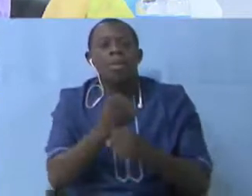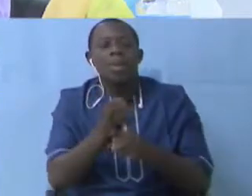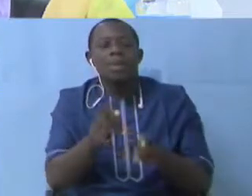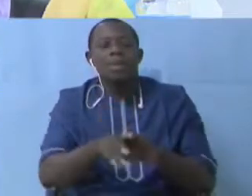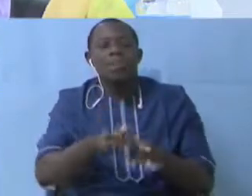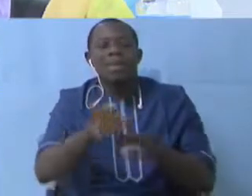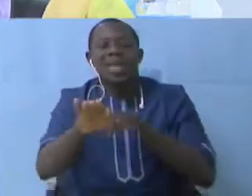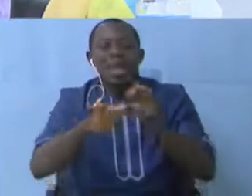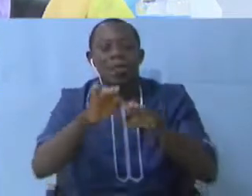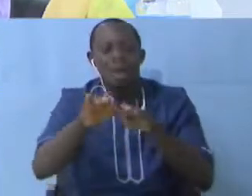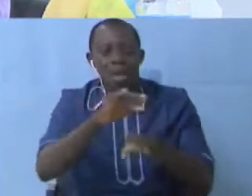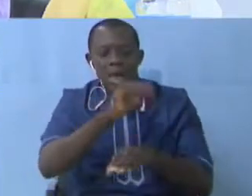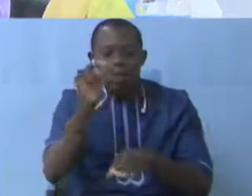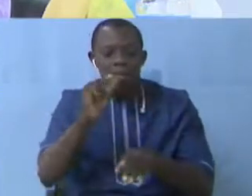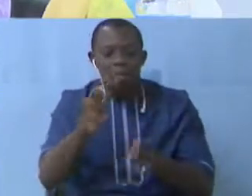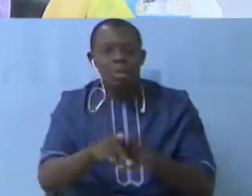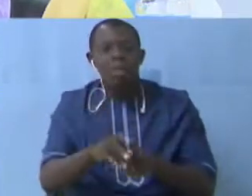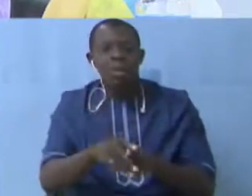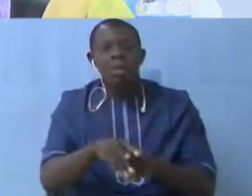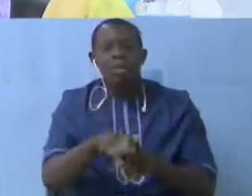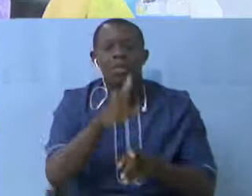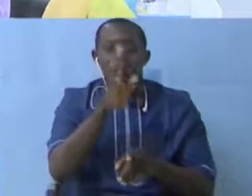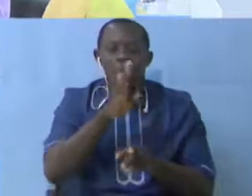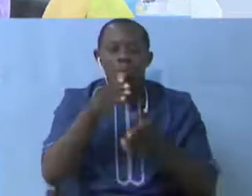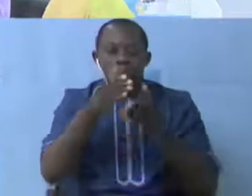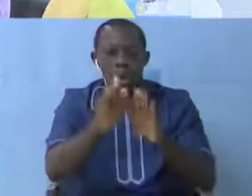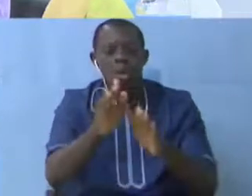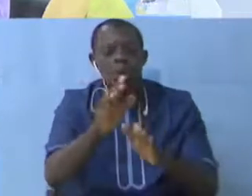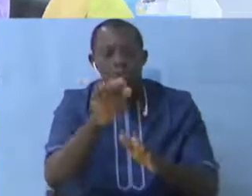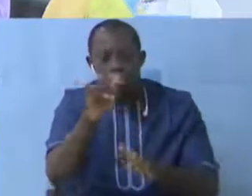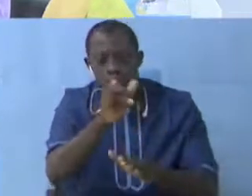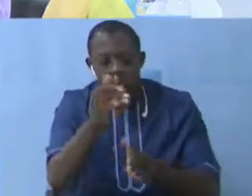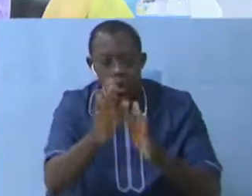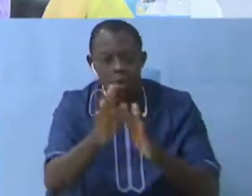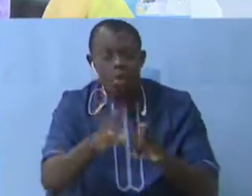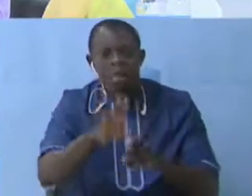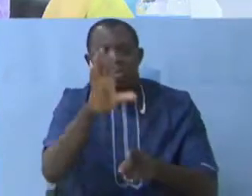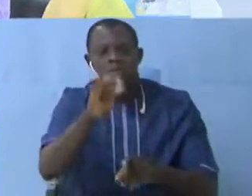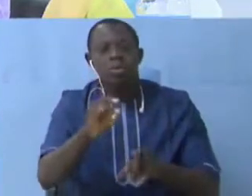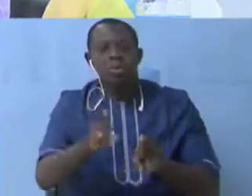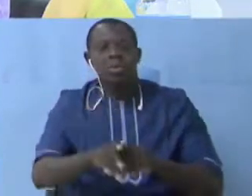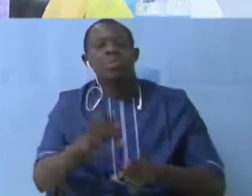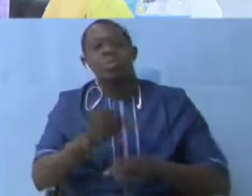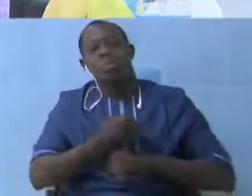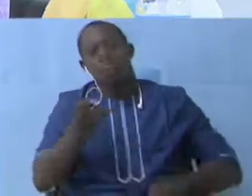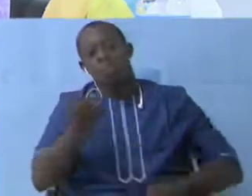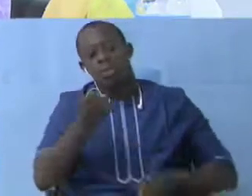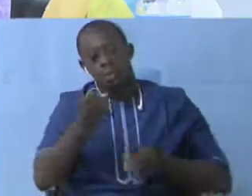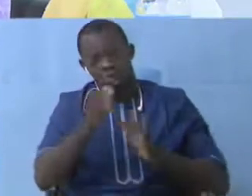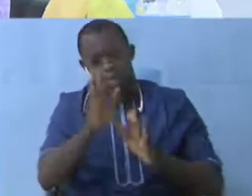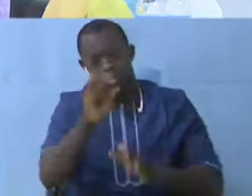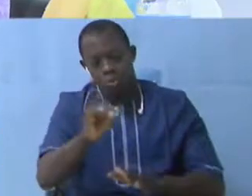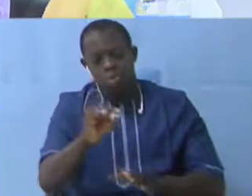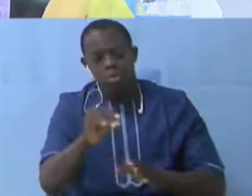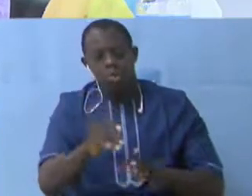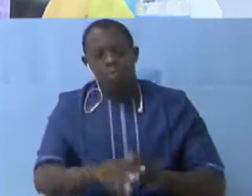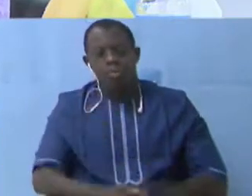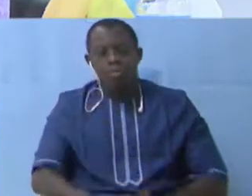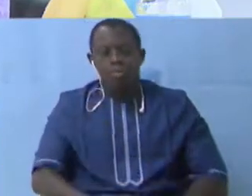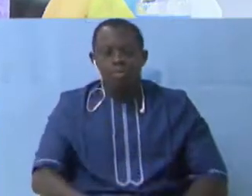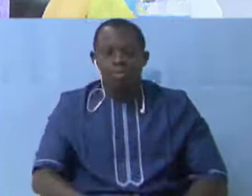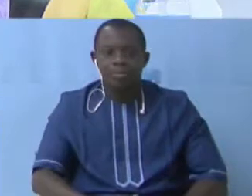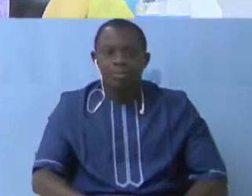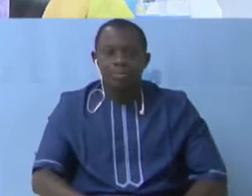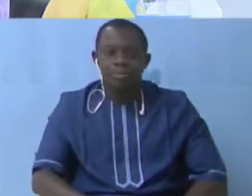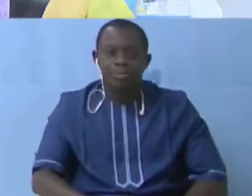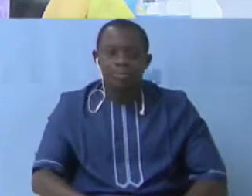li mooy ñu noppiloo ko rek ci ak fetel moom lañ daan bàkkee jotaay bi. And for